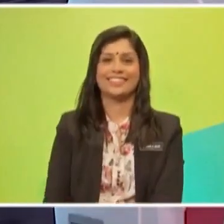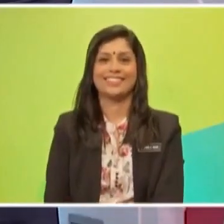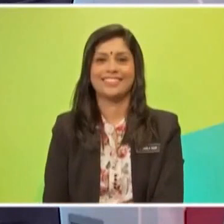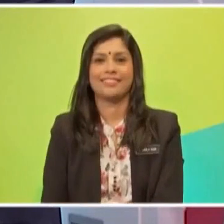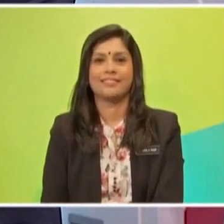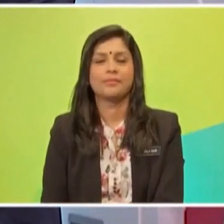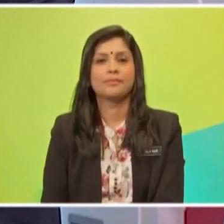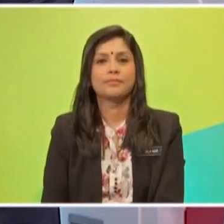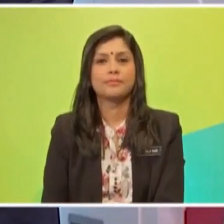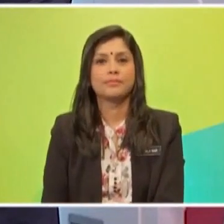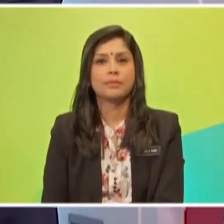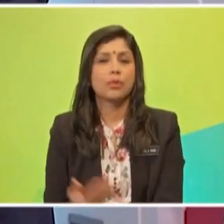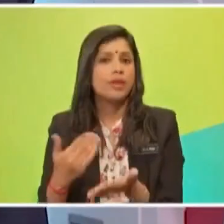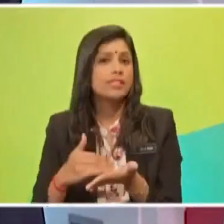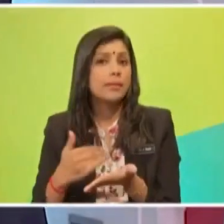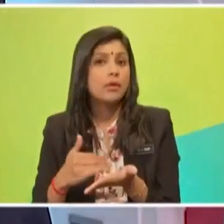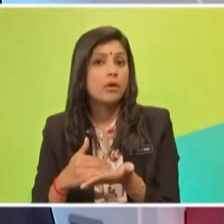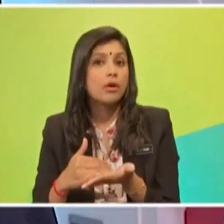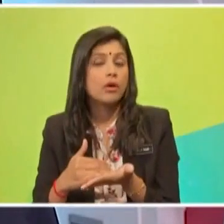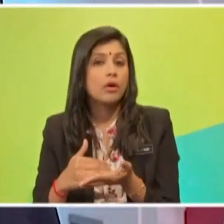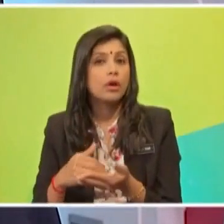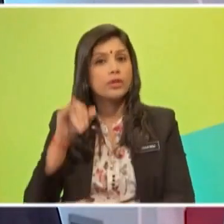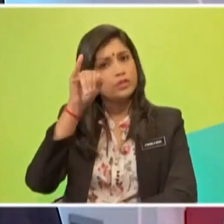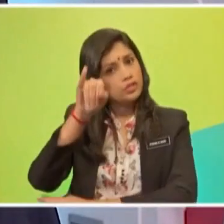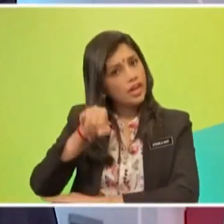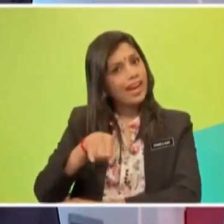And then we have J